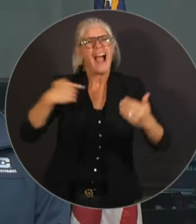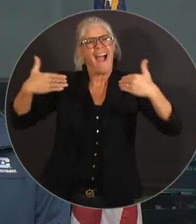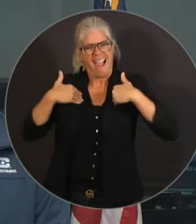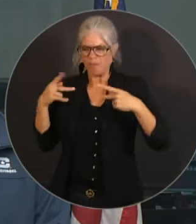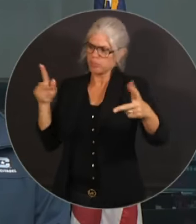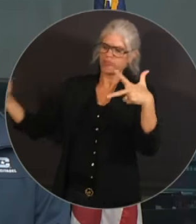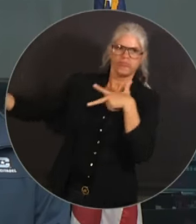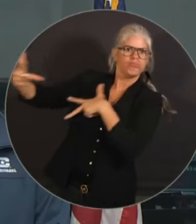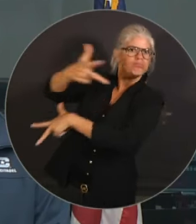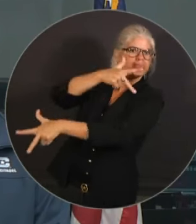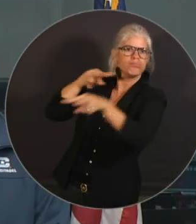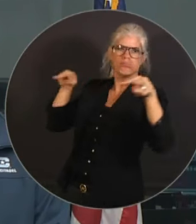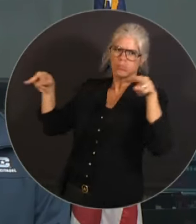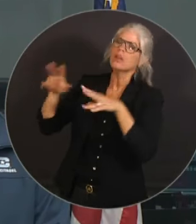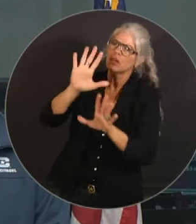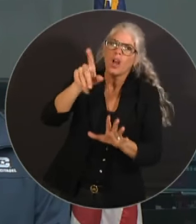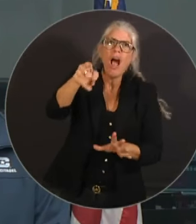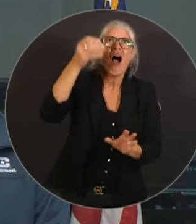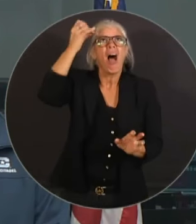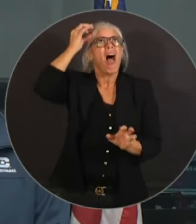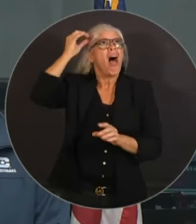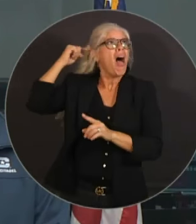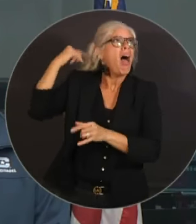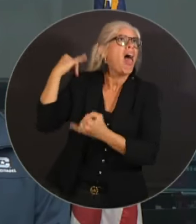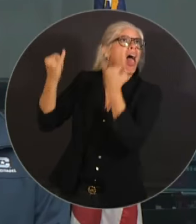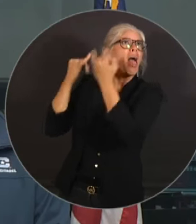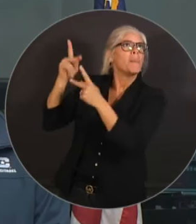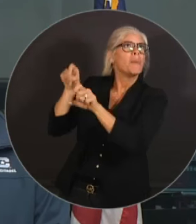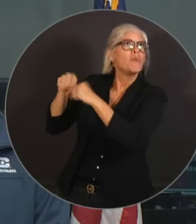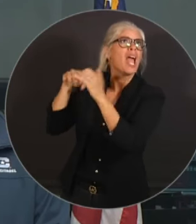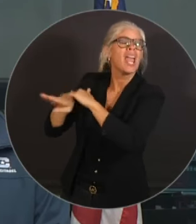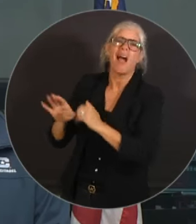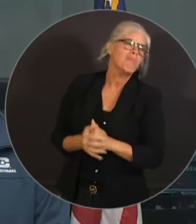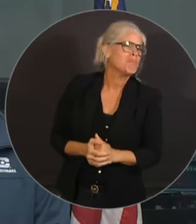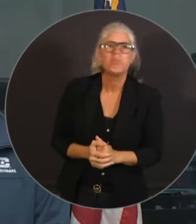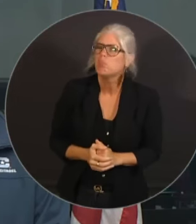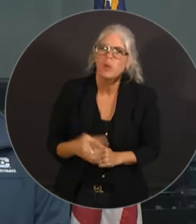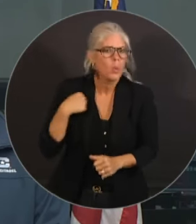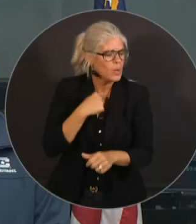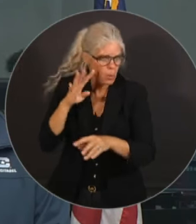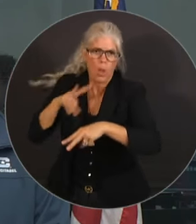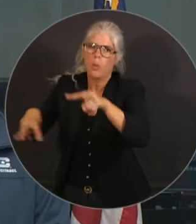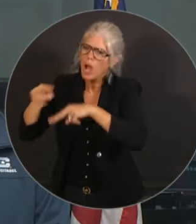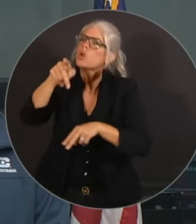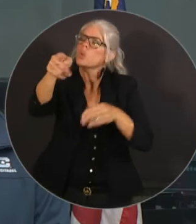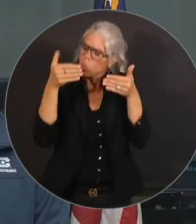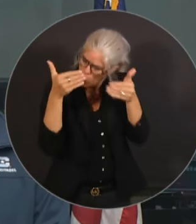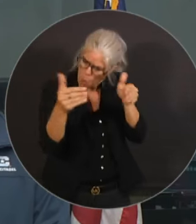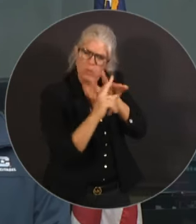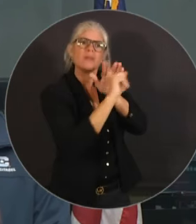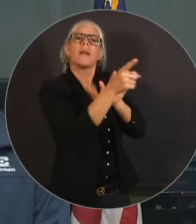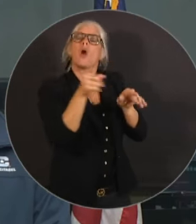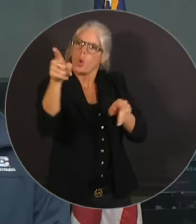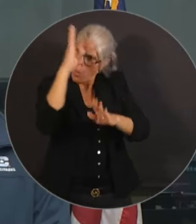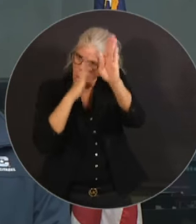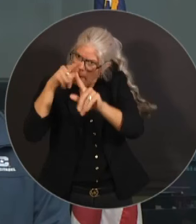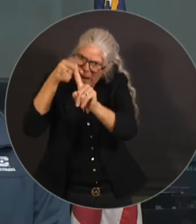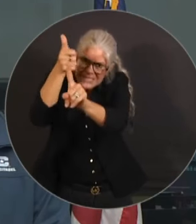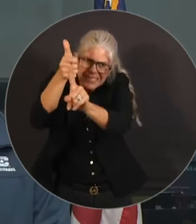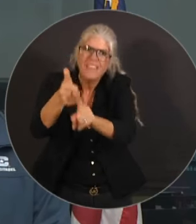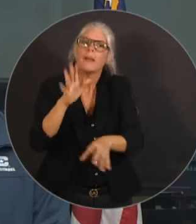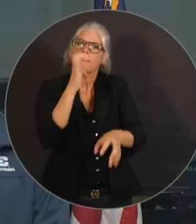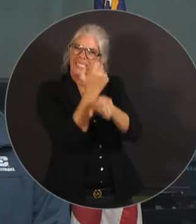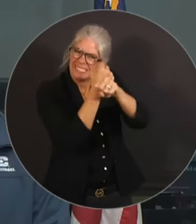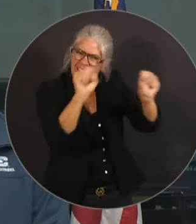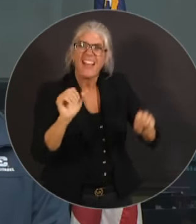that's one less thing that you have to worry about. You should be focused on evacuating safely and preparing for the storm. Even our sheriffs in all of